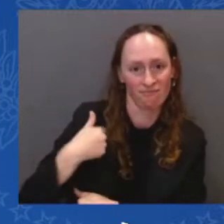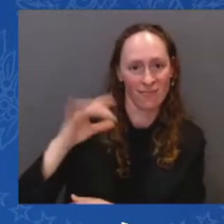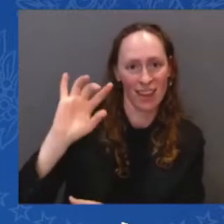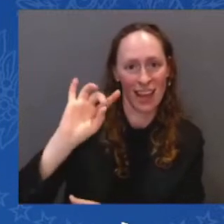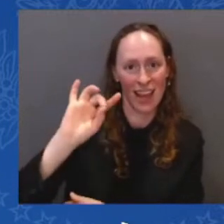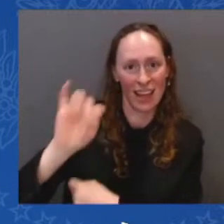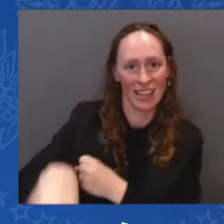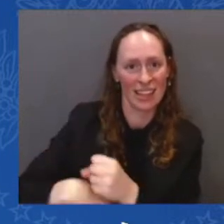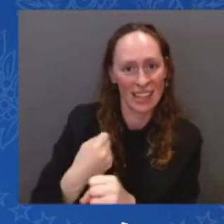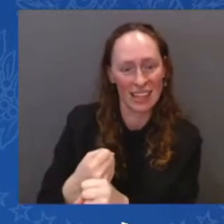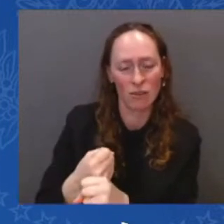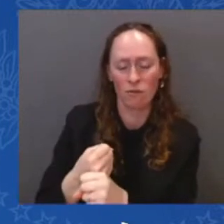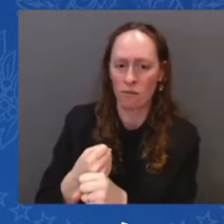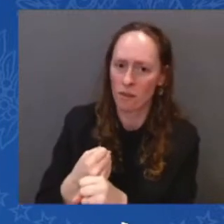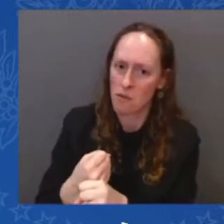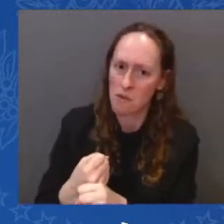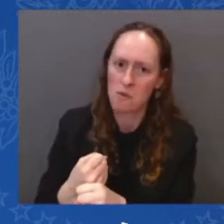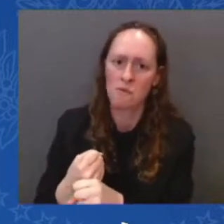military family.